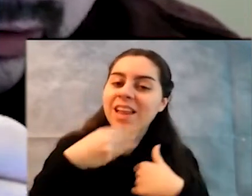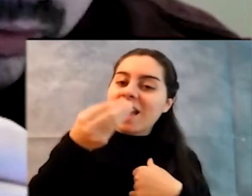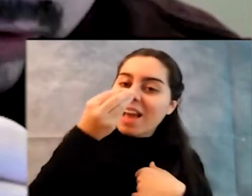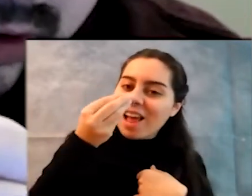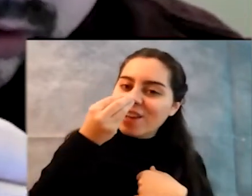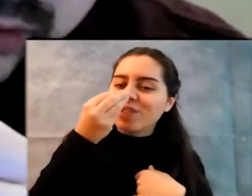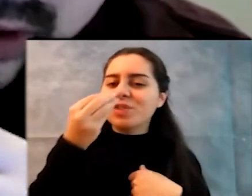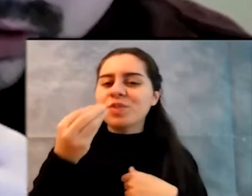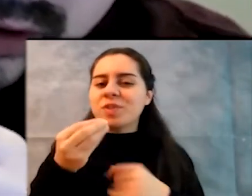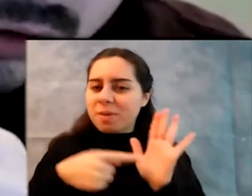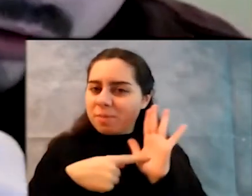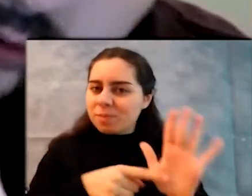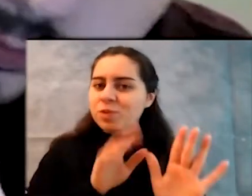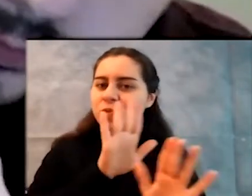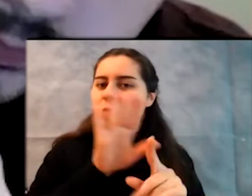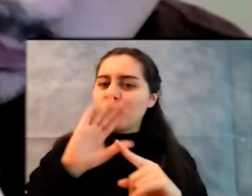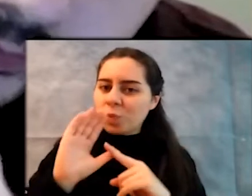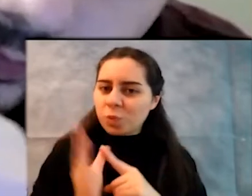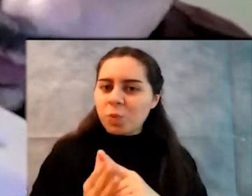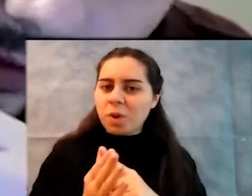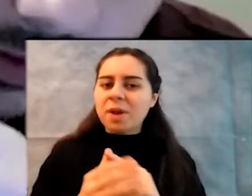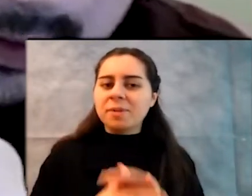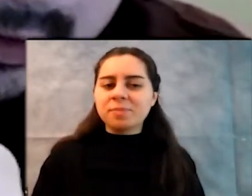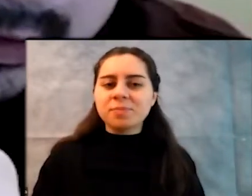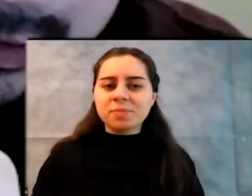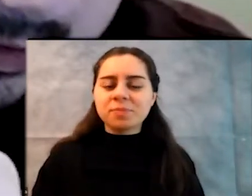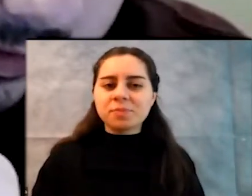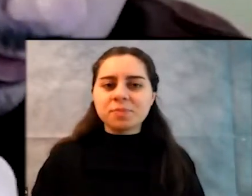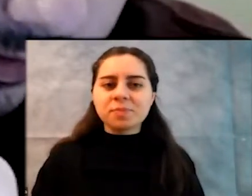Puerto Rico's rich cultural heritage.